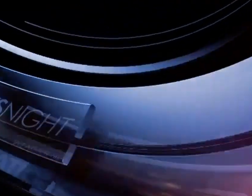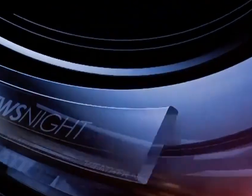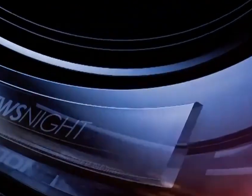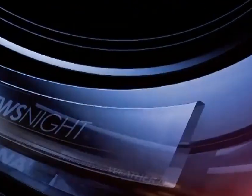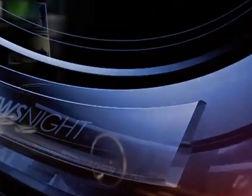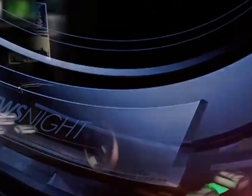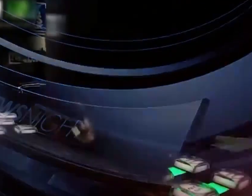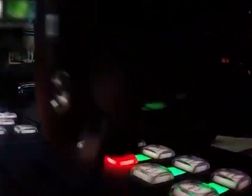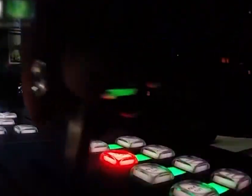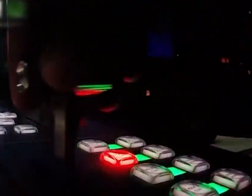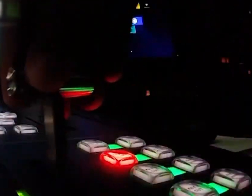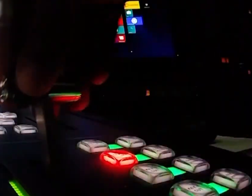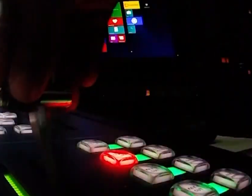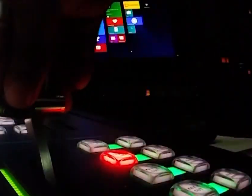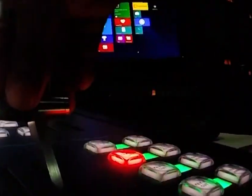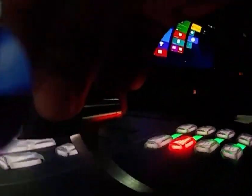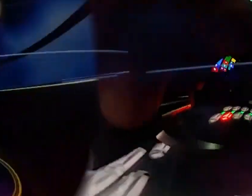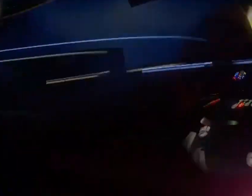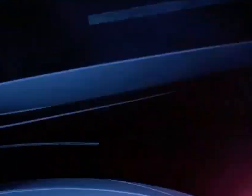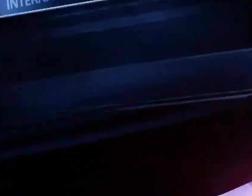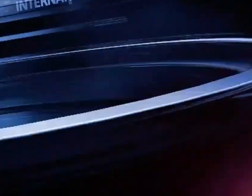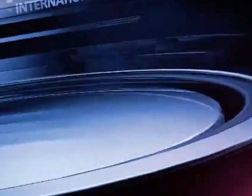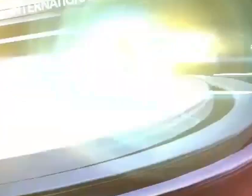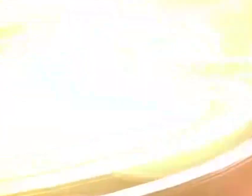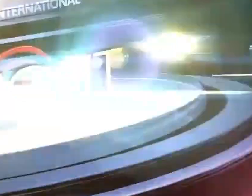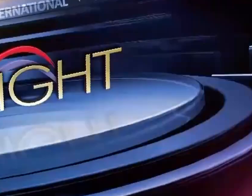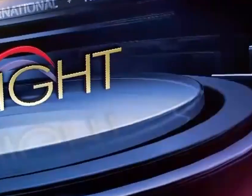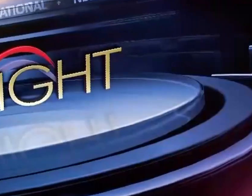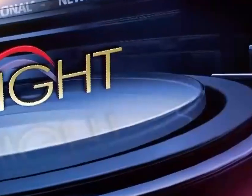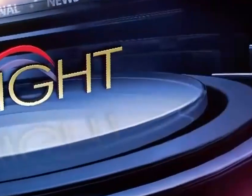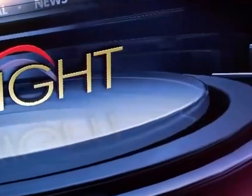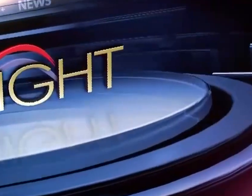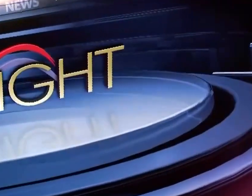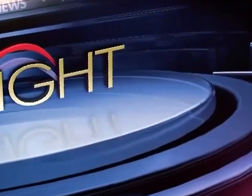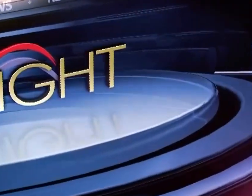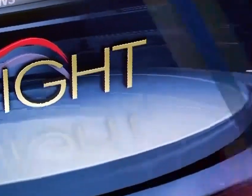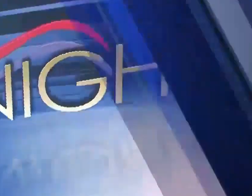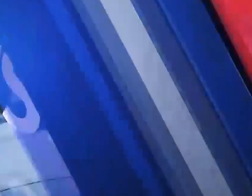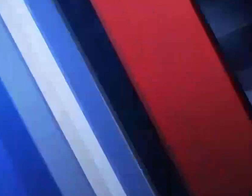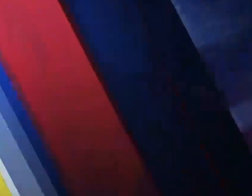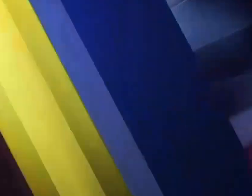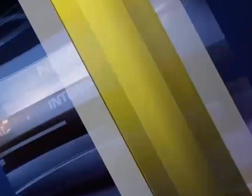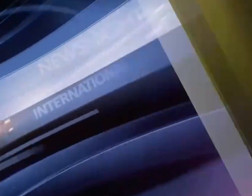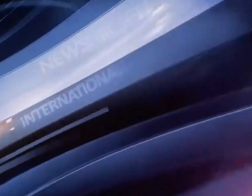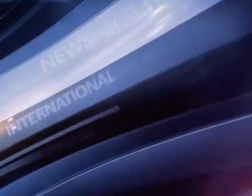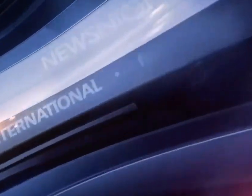Broadcasting from our studios in the Pine St. Michael, this is CBC NewsNight, starting now.